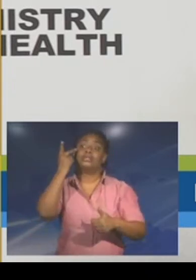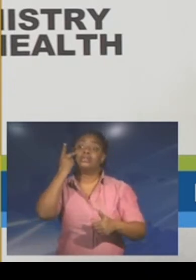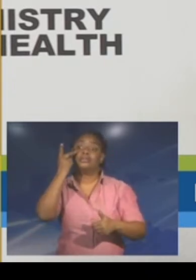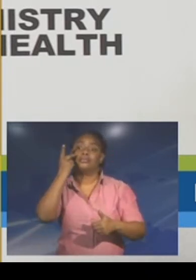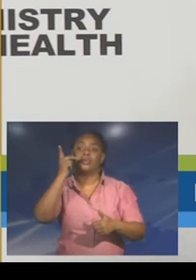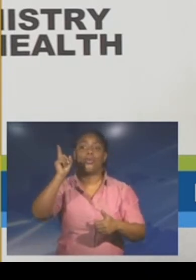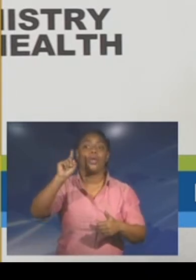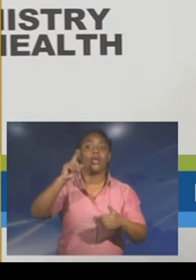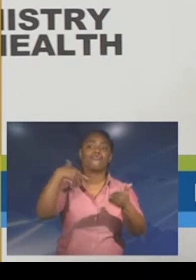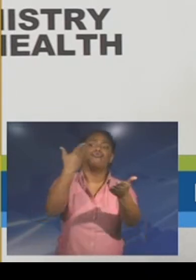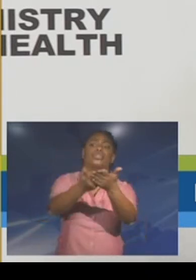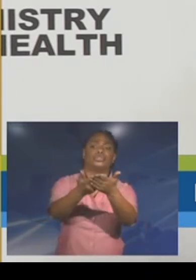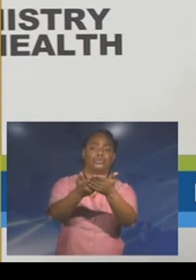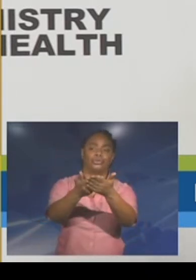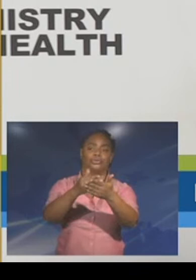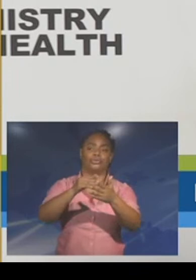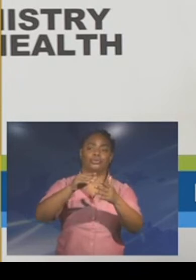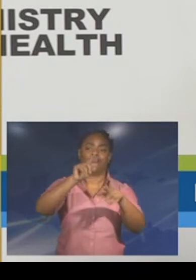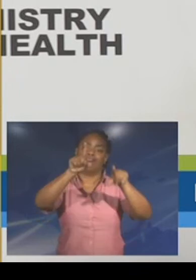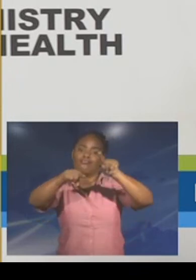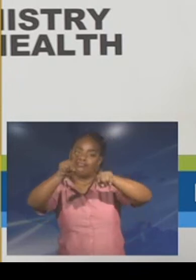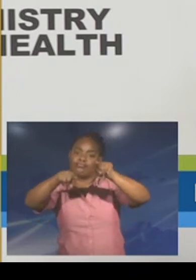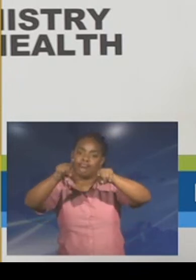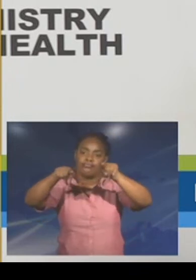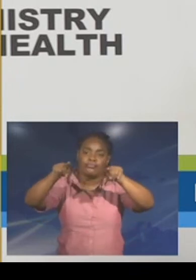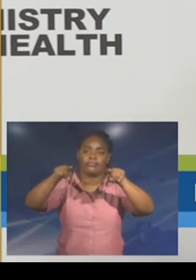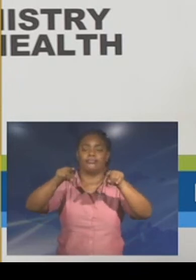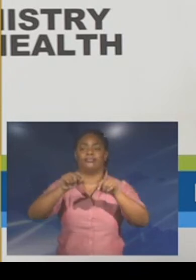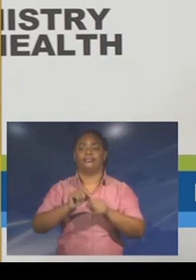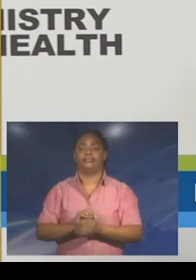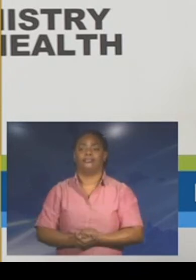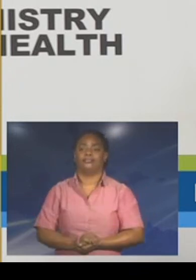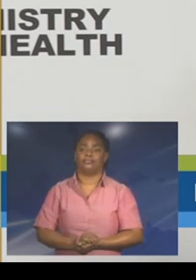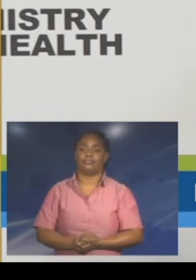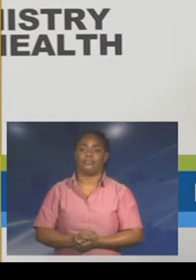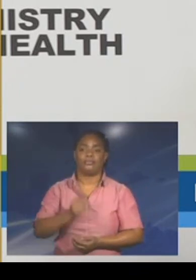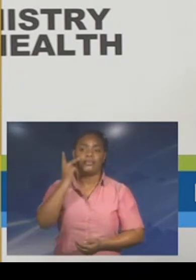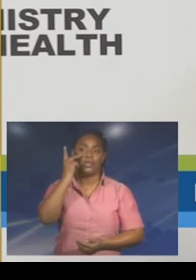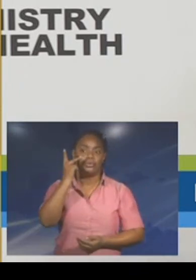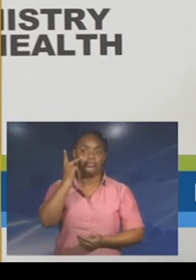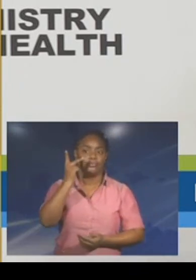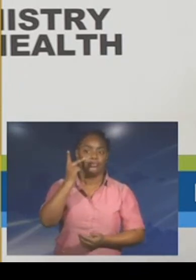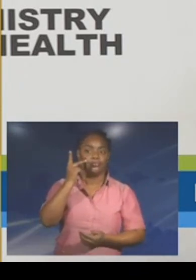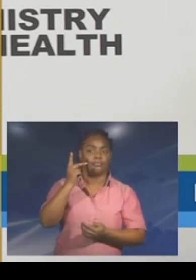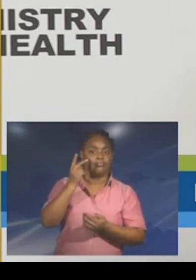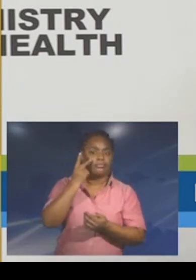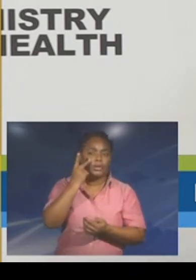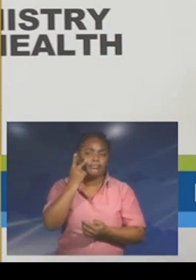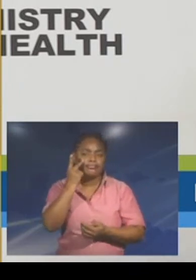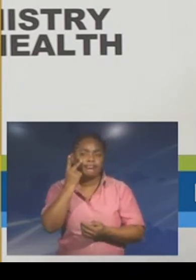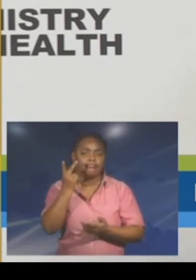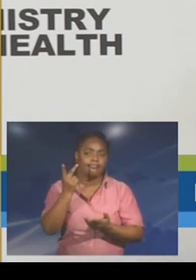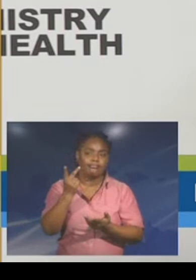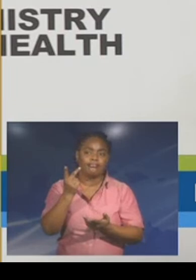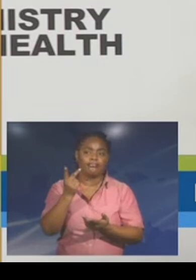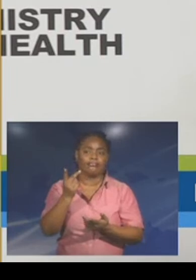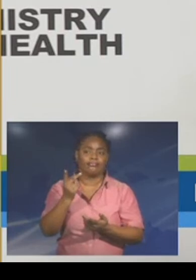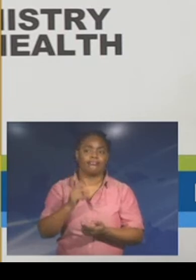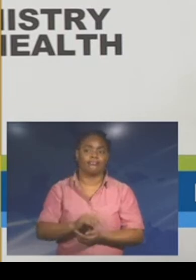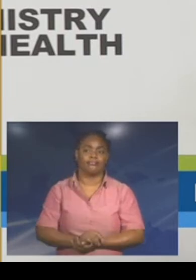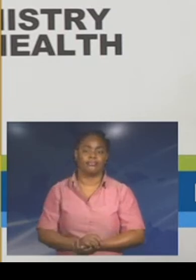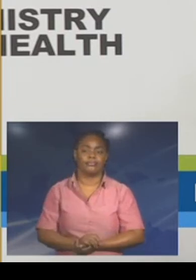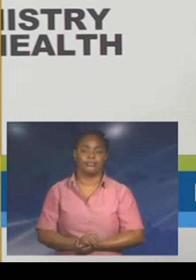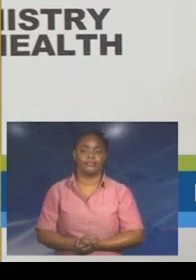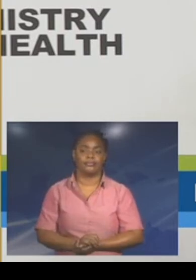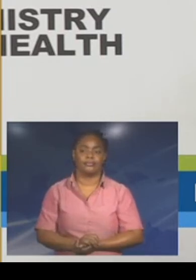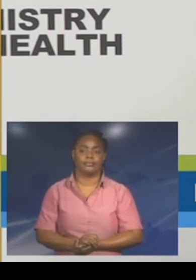are at the current time. Looking at that curve as it comes up on screen, we will note, as we've been saying, that we've been